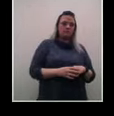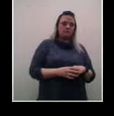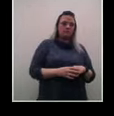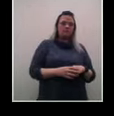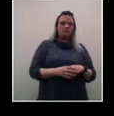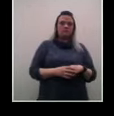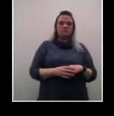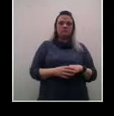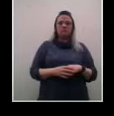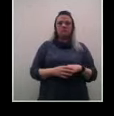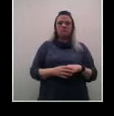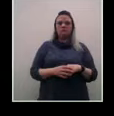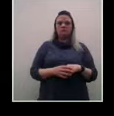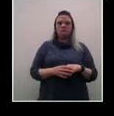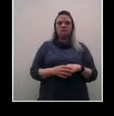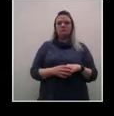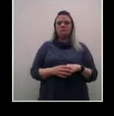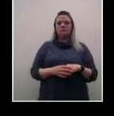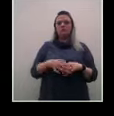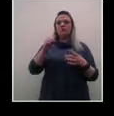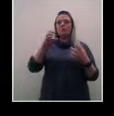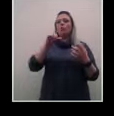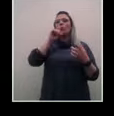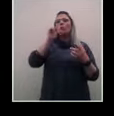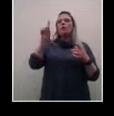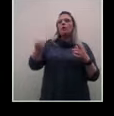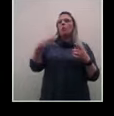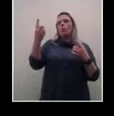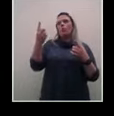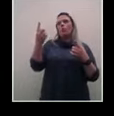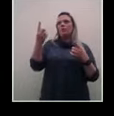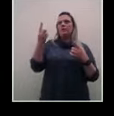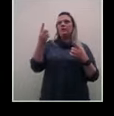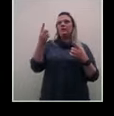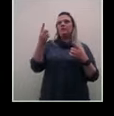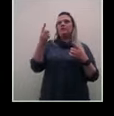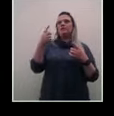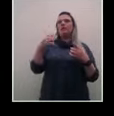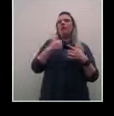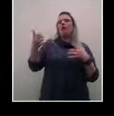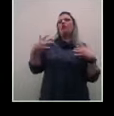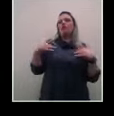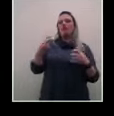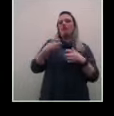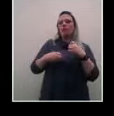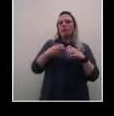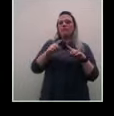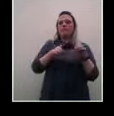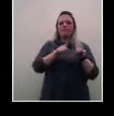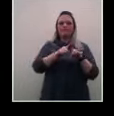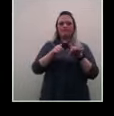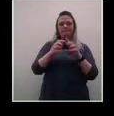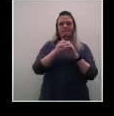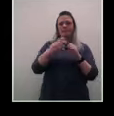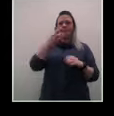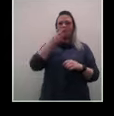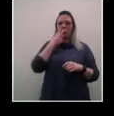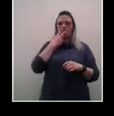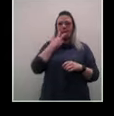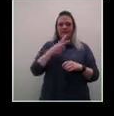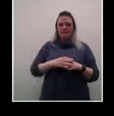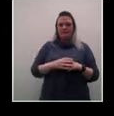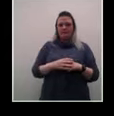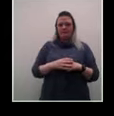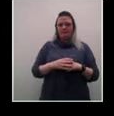higher mortality rate in males, not only has to do with comorbidities, it also has to do with smoking. So we know that